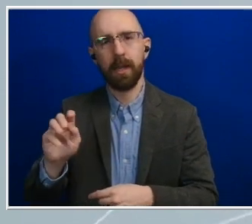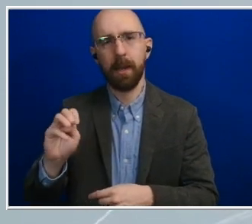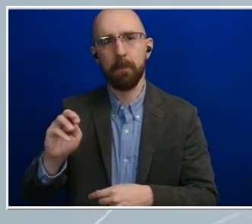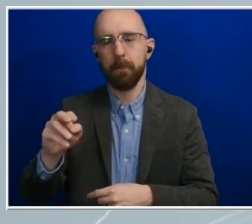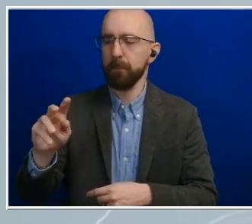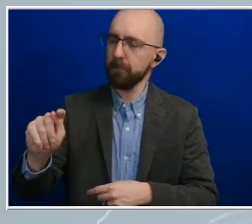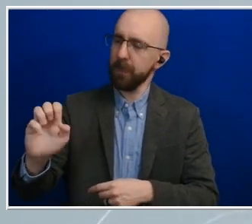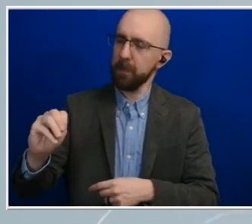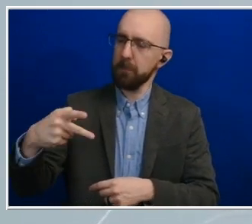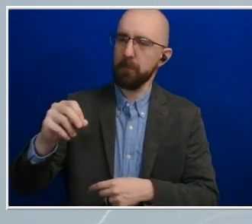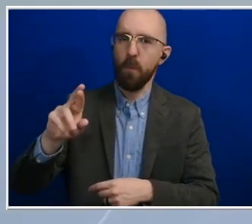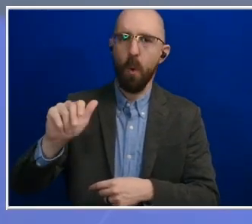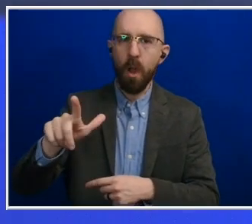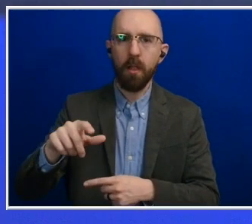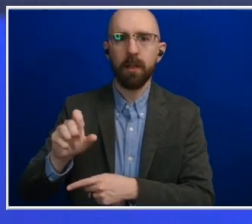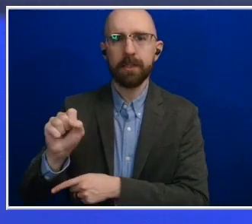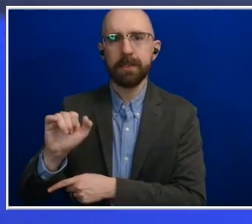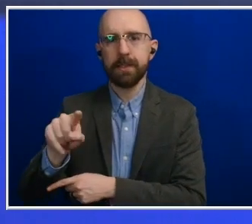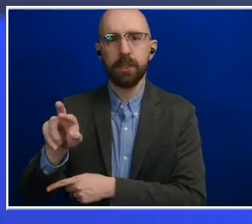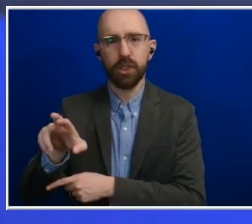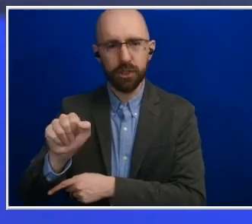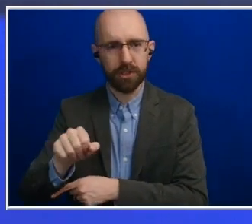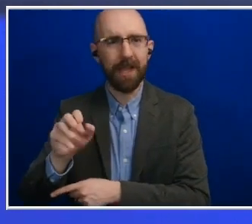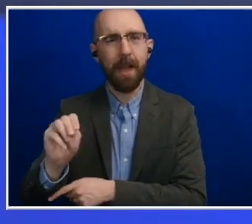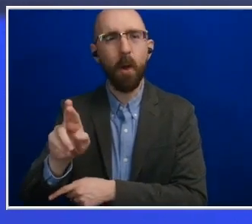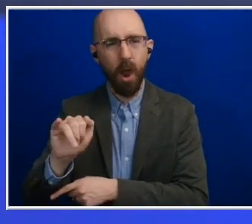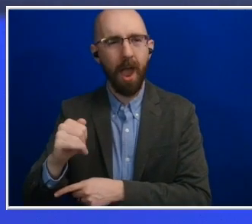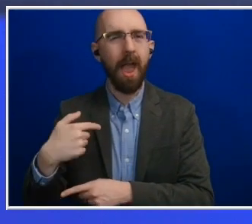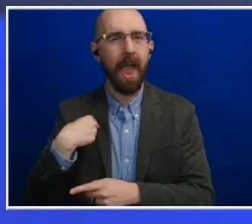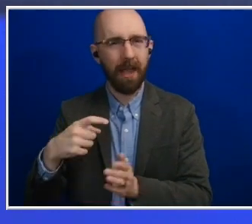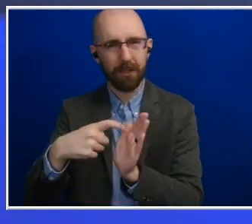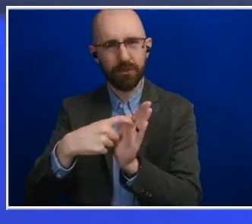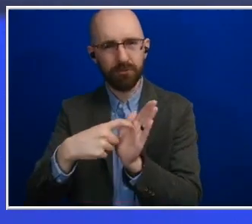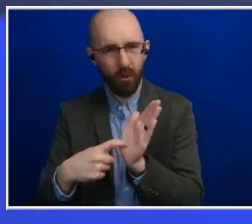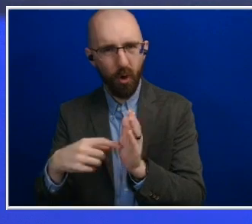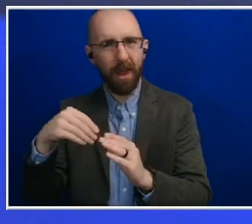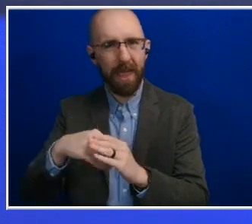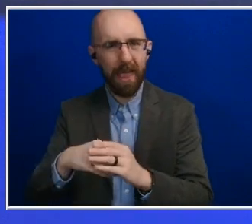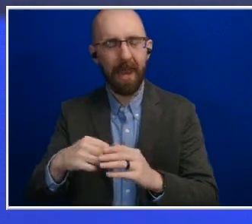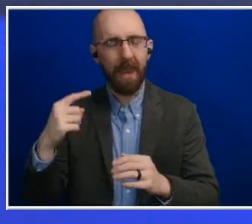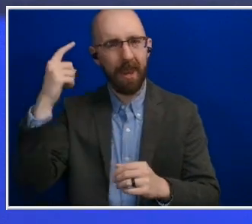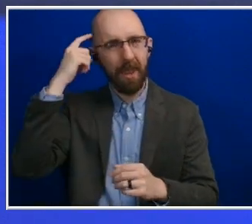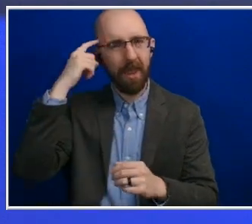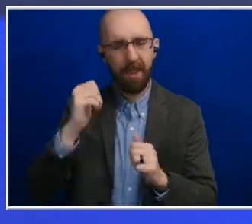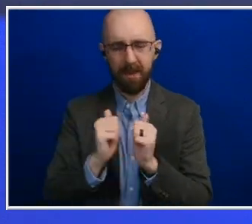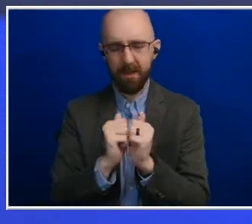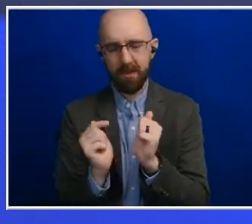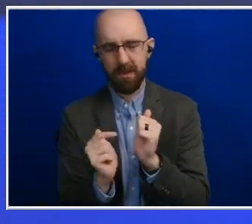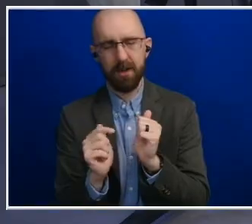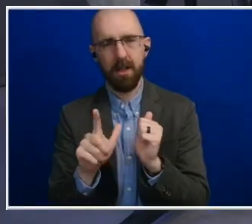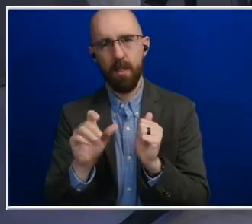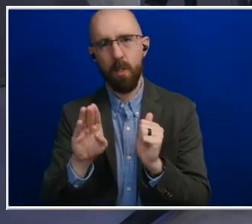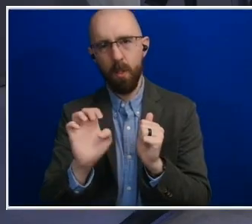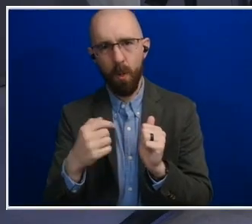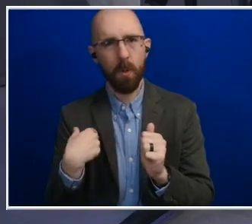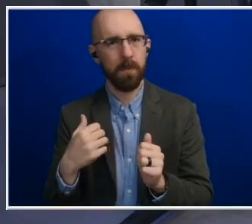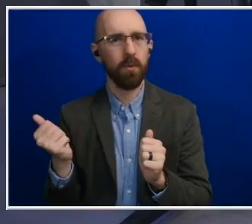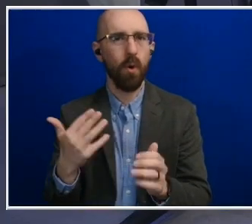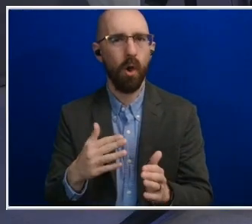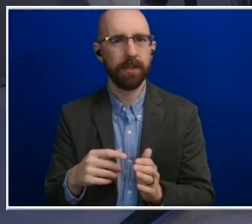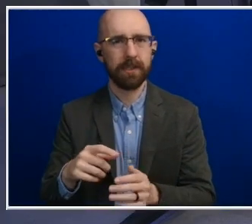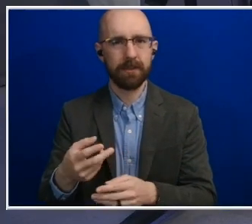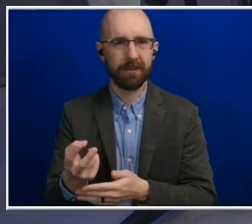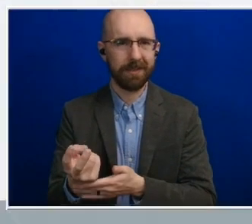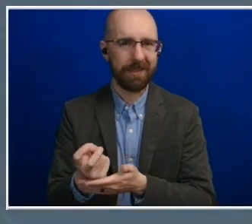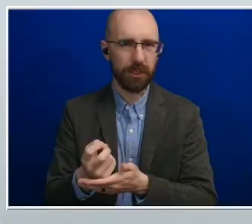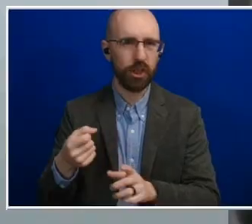part of it. So there was scarring in a region of the temporal lobe that was causing the seizures. Okay, so you brought a